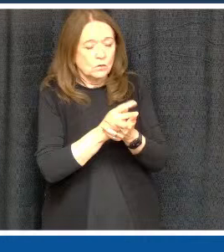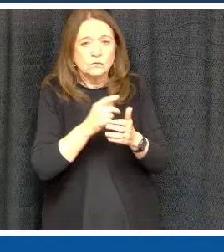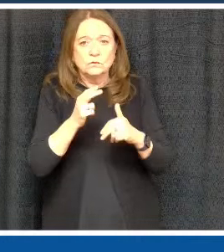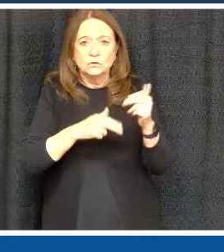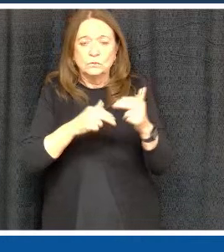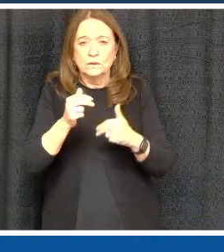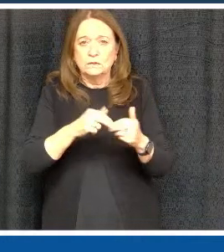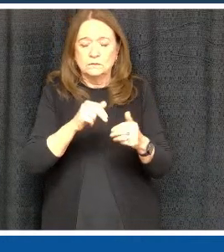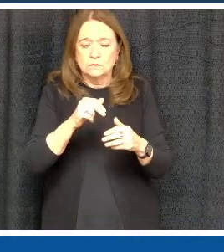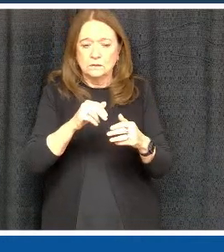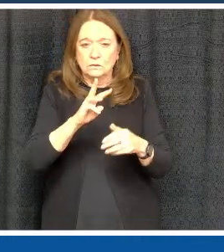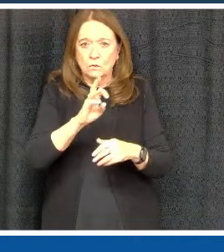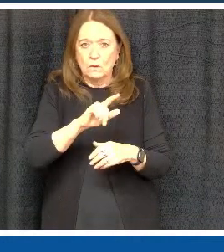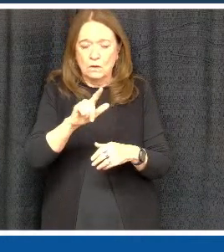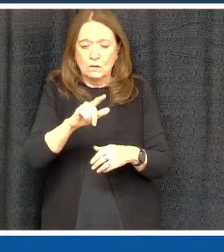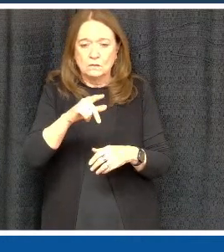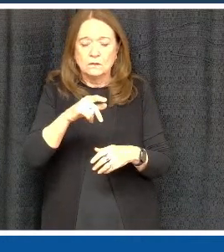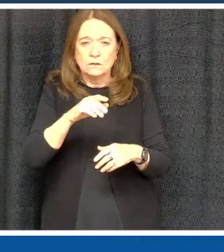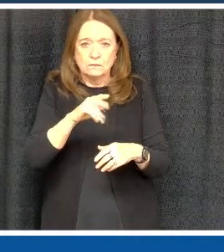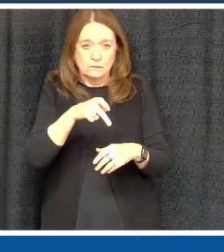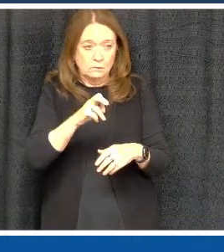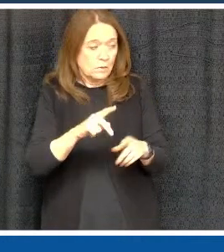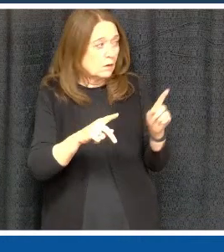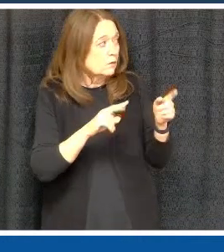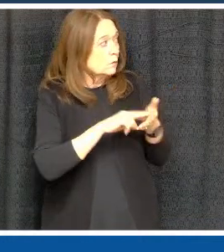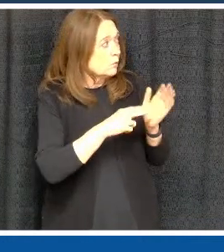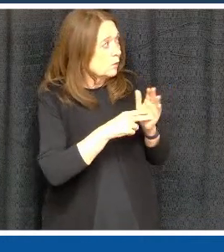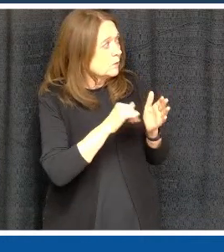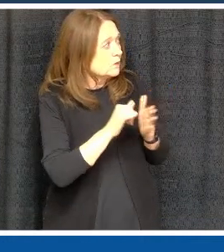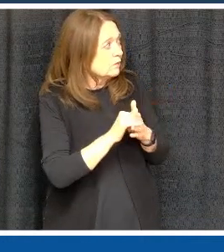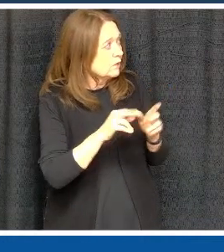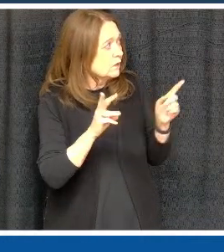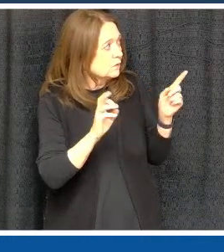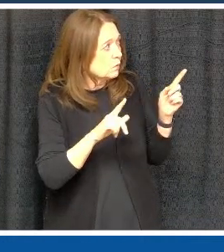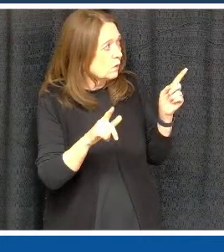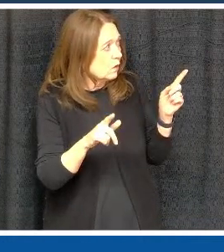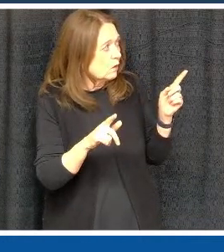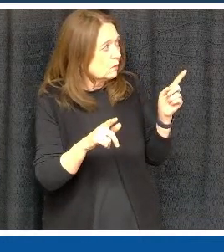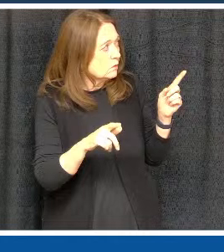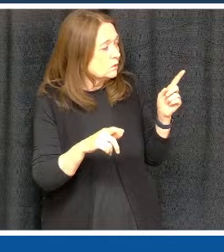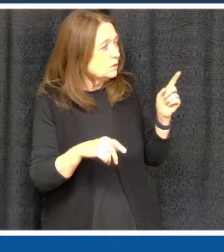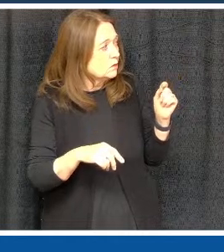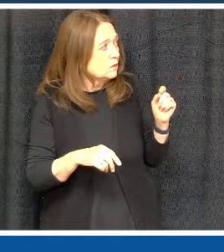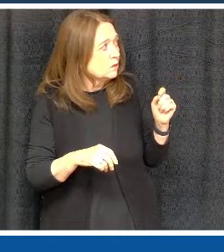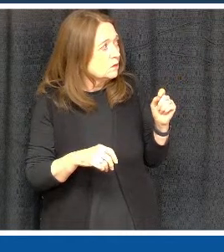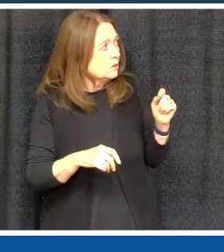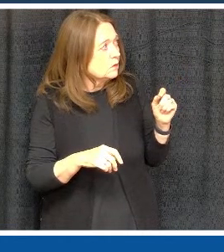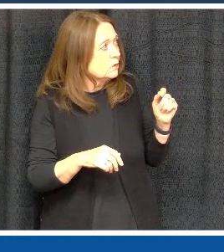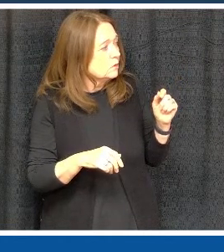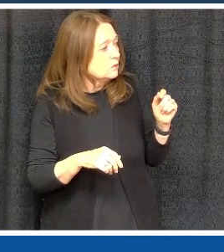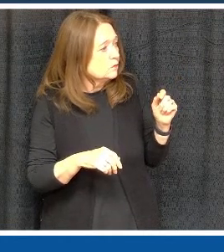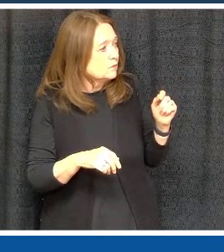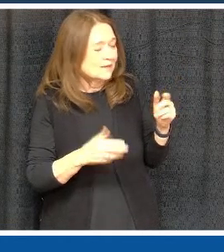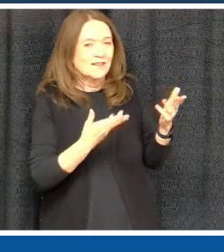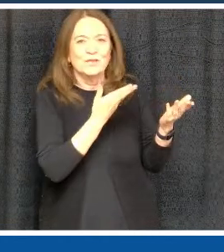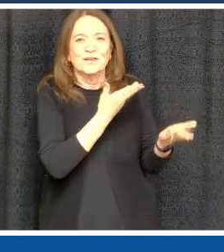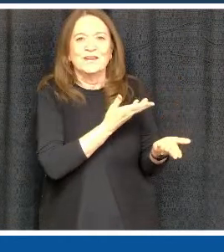Park. The purpose of this wall, I'm not sure how to use this thing. Great Okay, job. there we